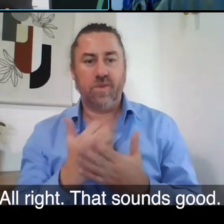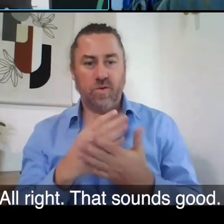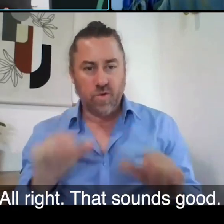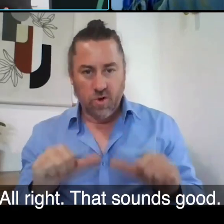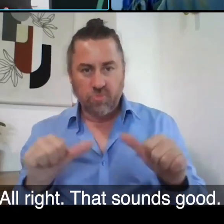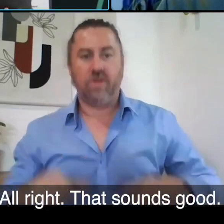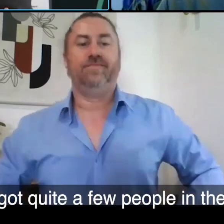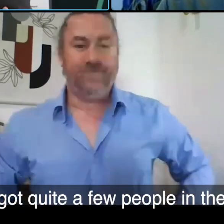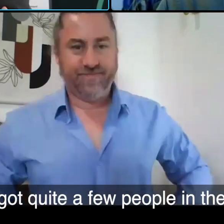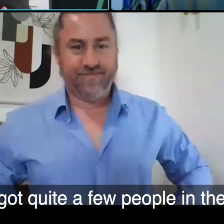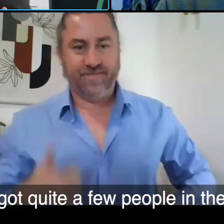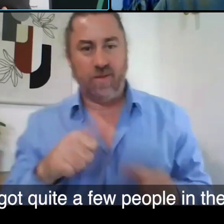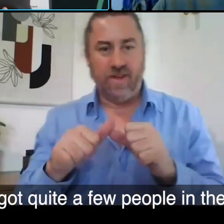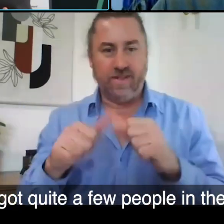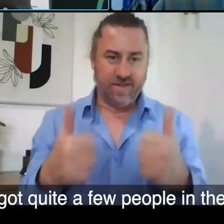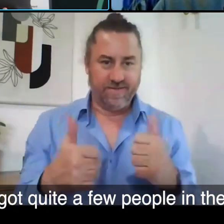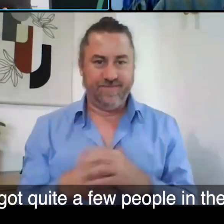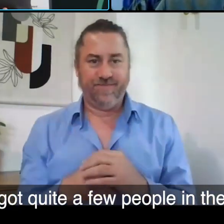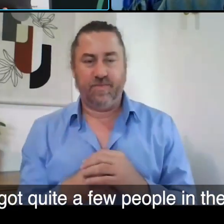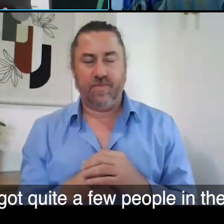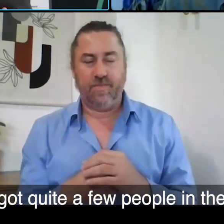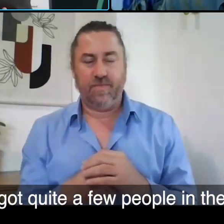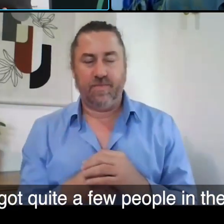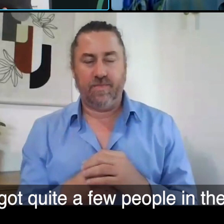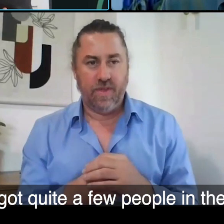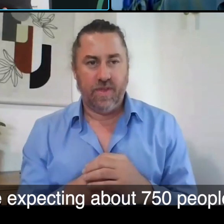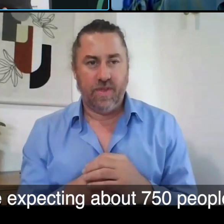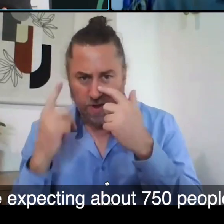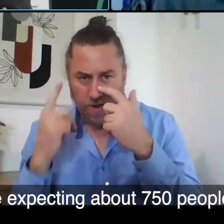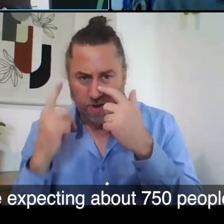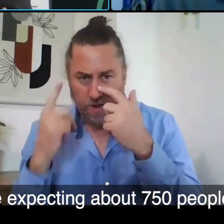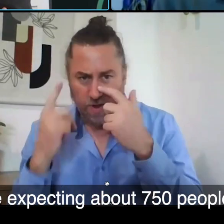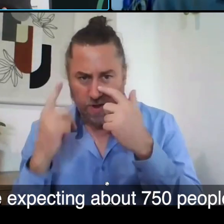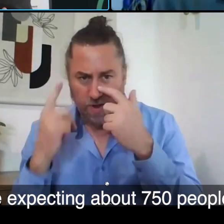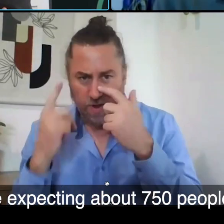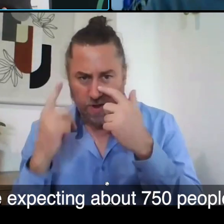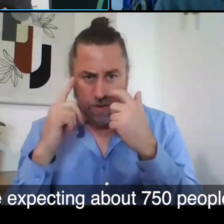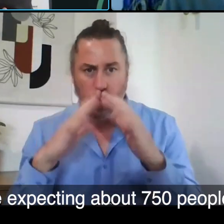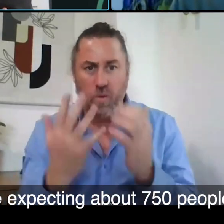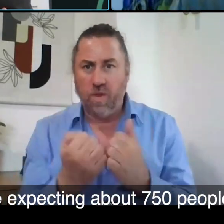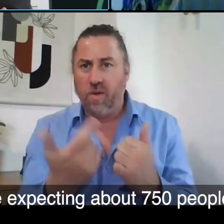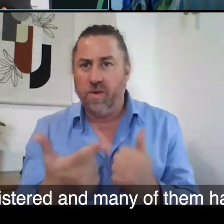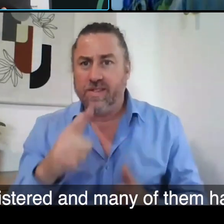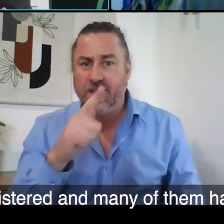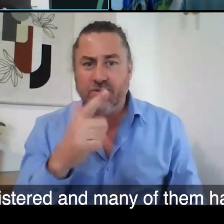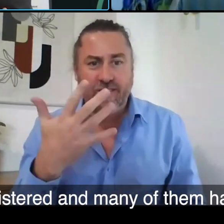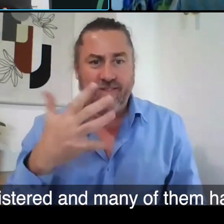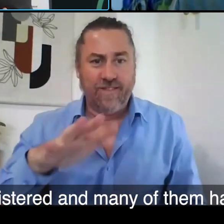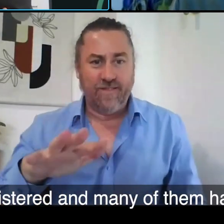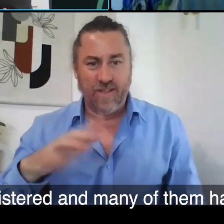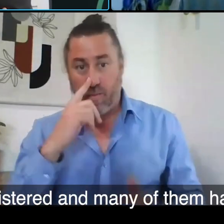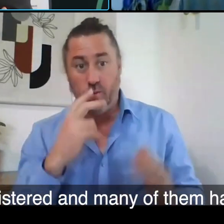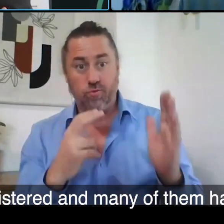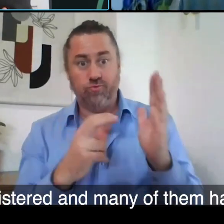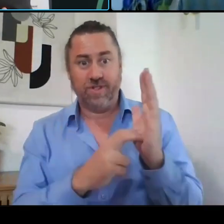All right, that sounds good. We've got quite a few people in the room. I think we're expecting about 750 people who have already registered,